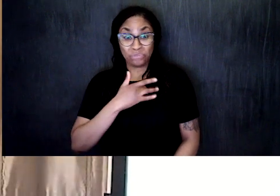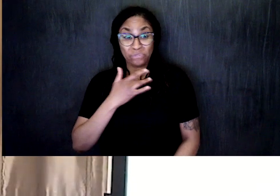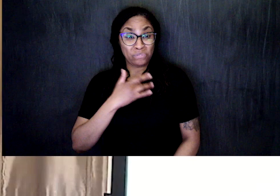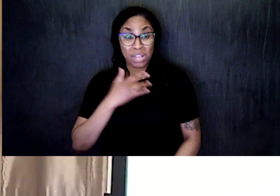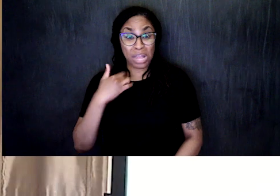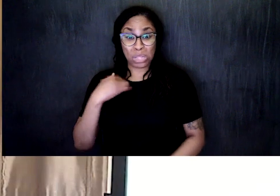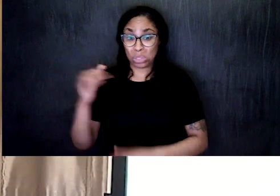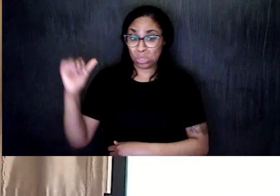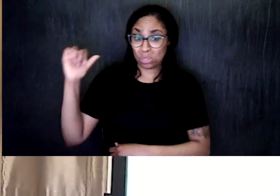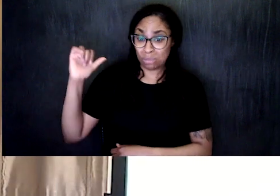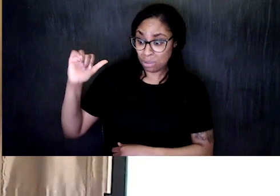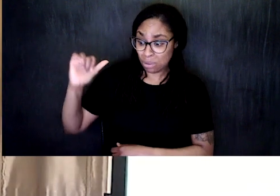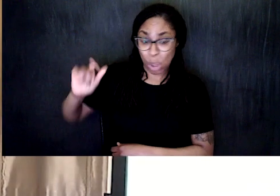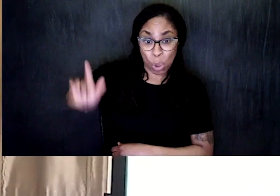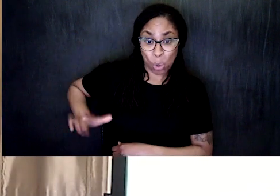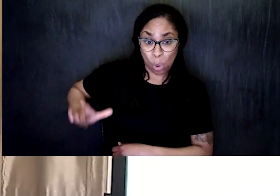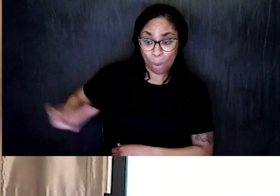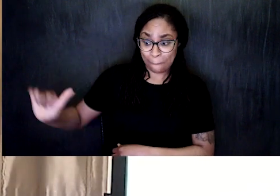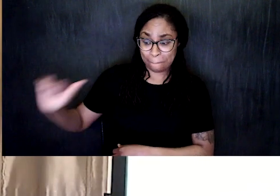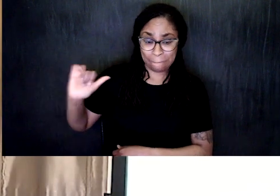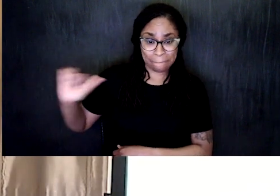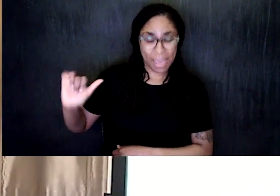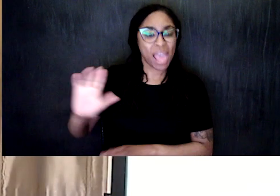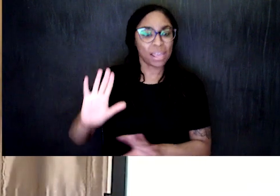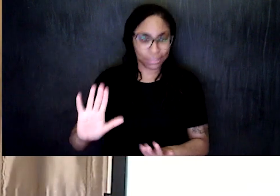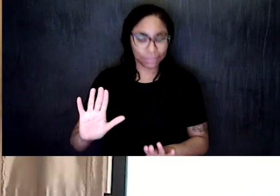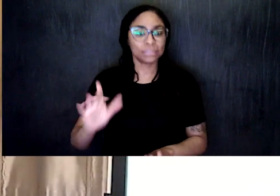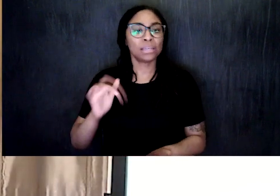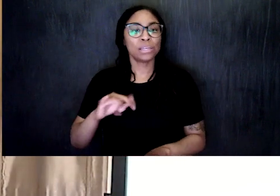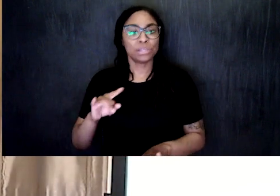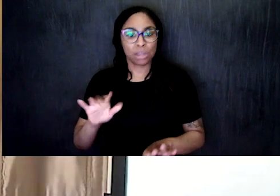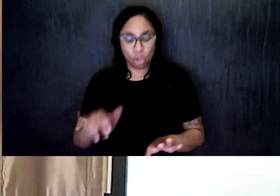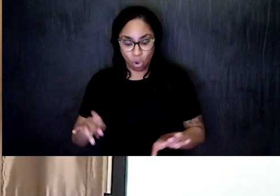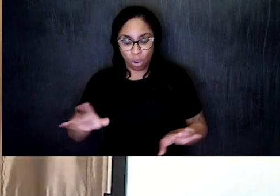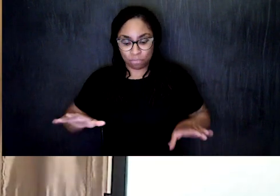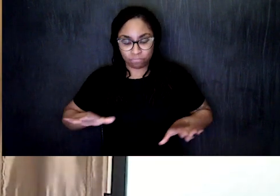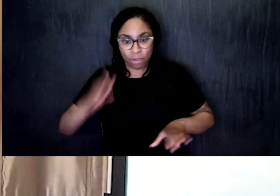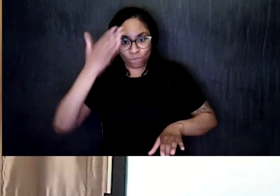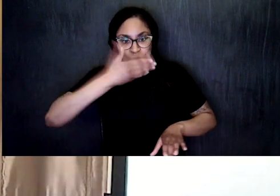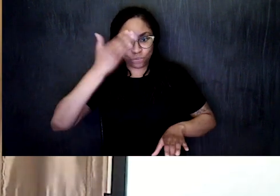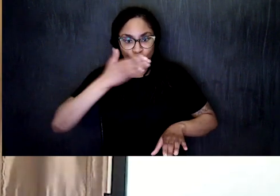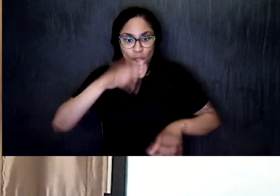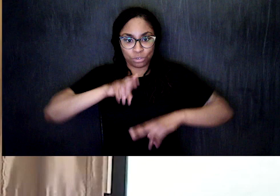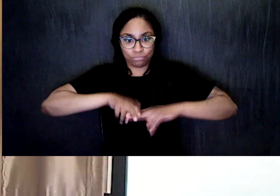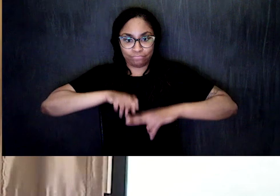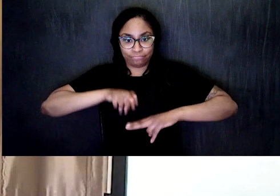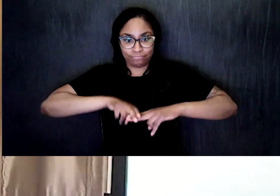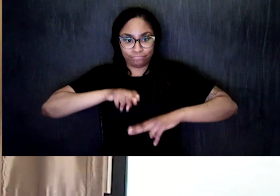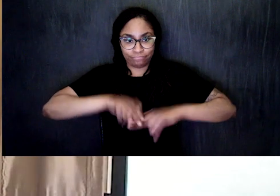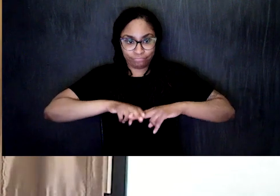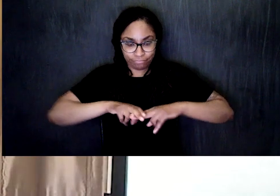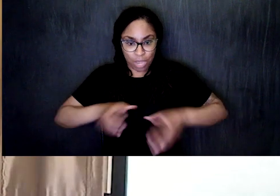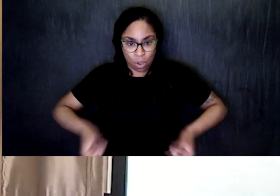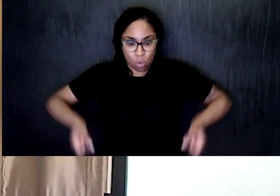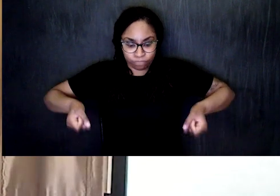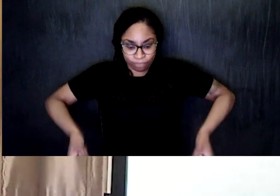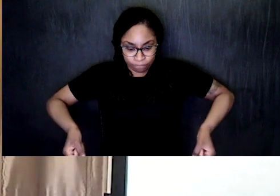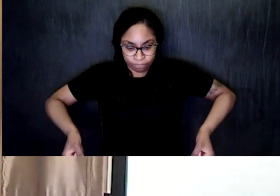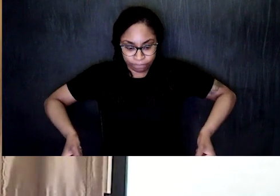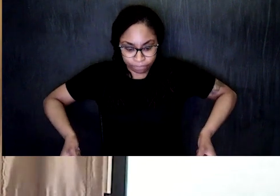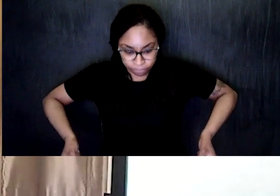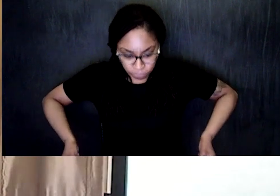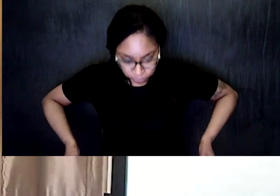feels like too much pull on your lower back, press your hands on your front of your chair, hold on a little more